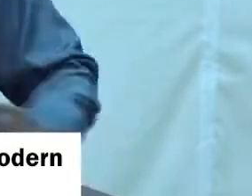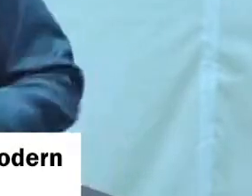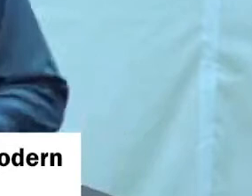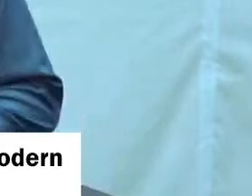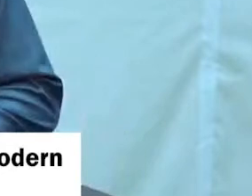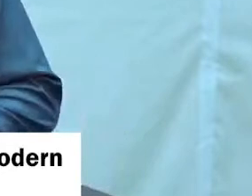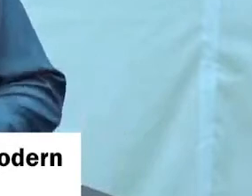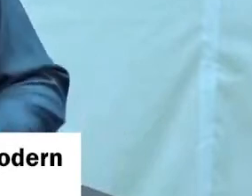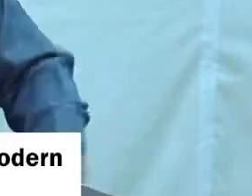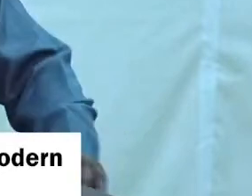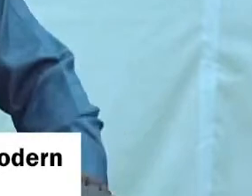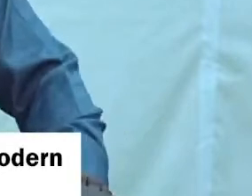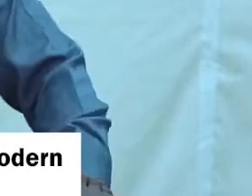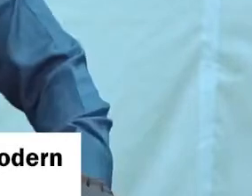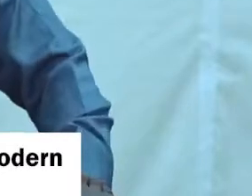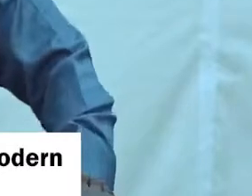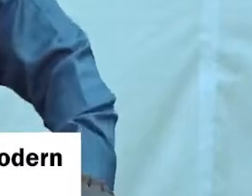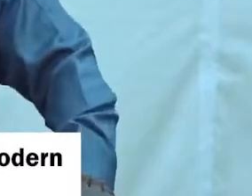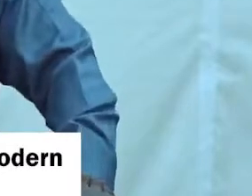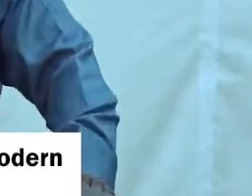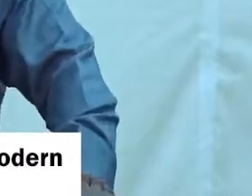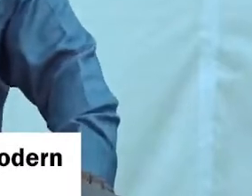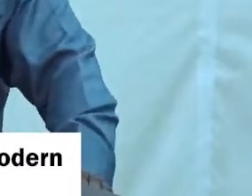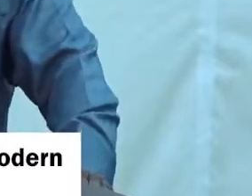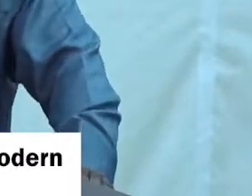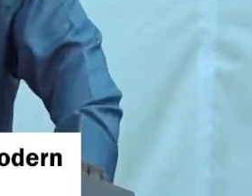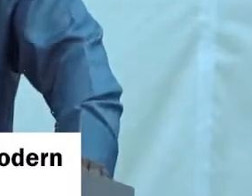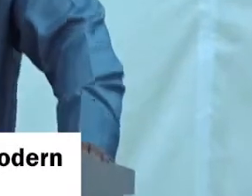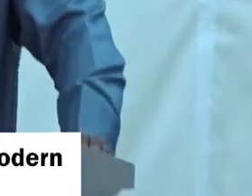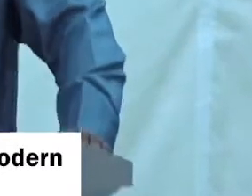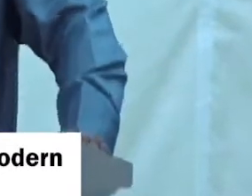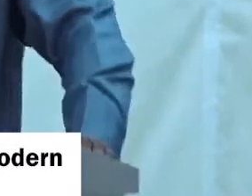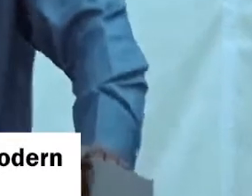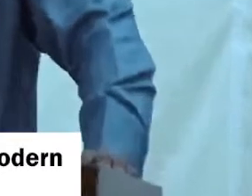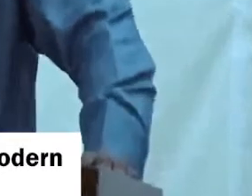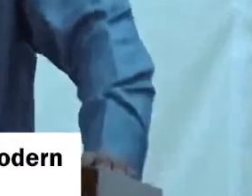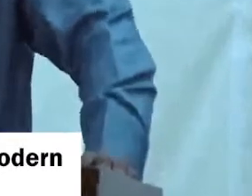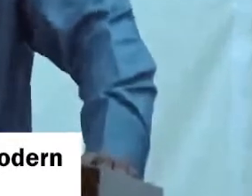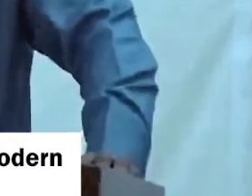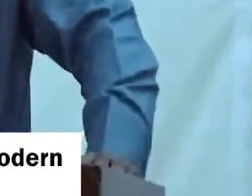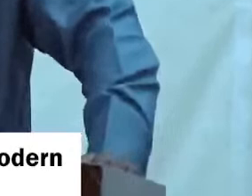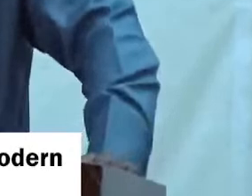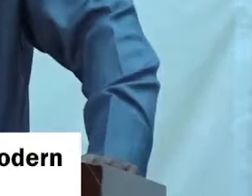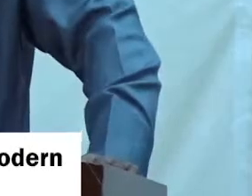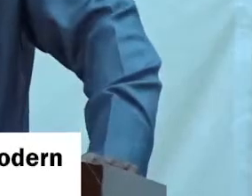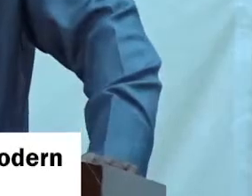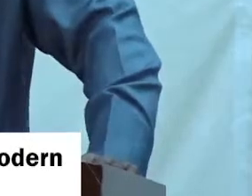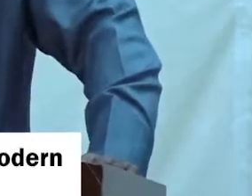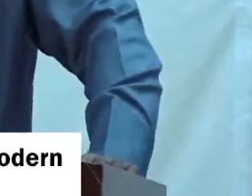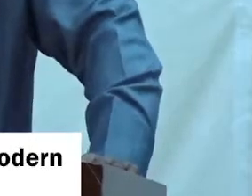Nime, Kename, distinguished guests, fellow Ghanaians.